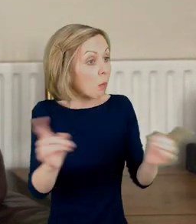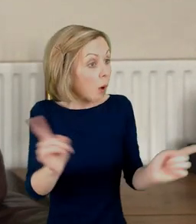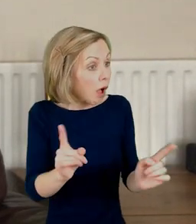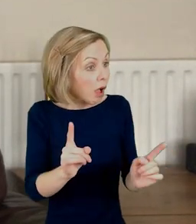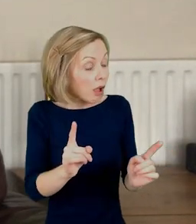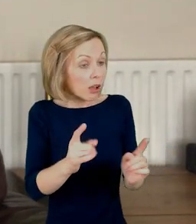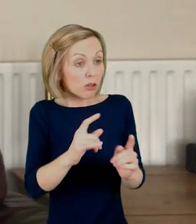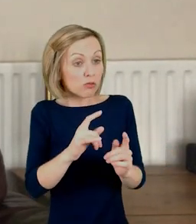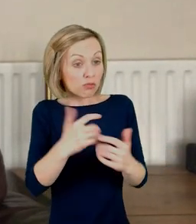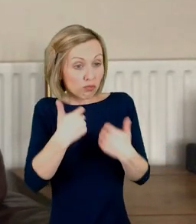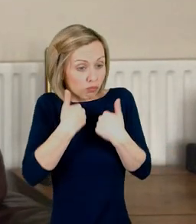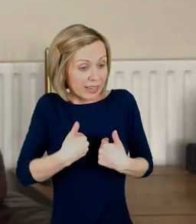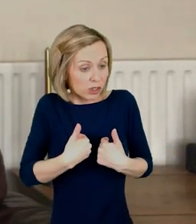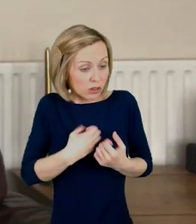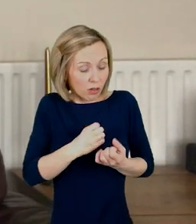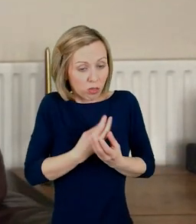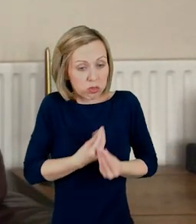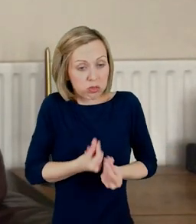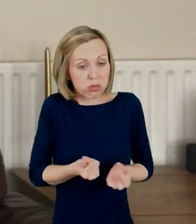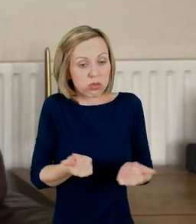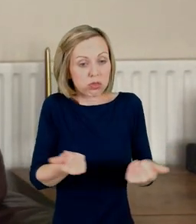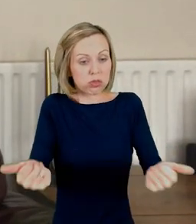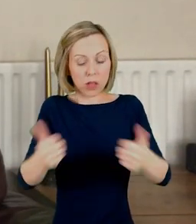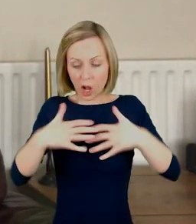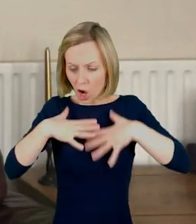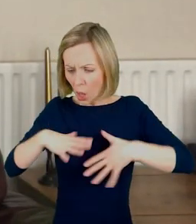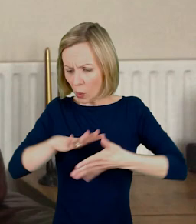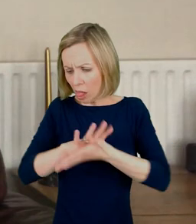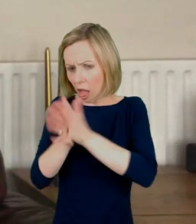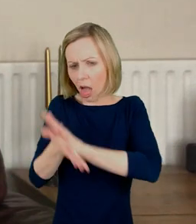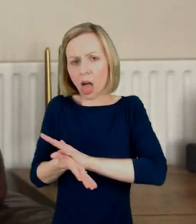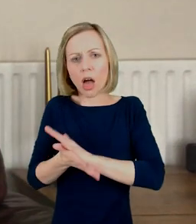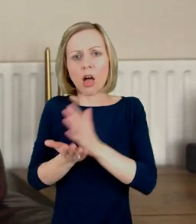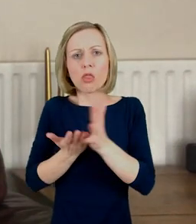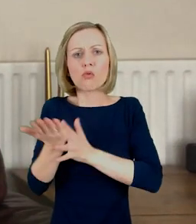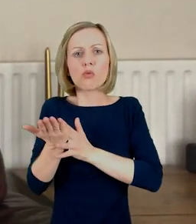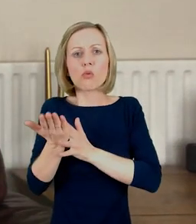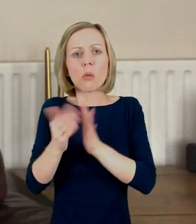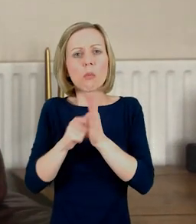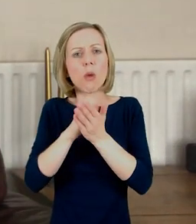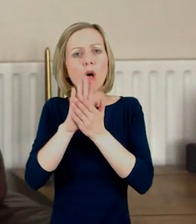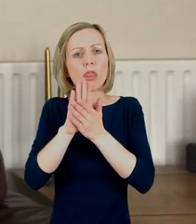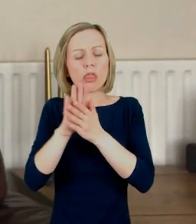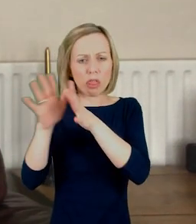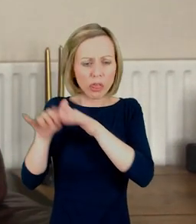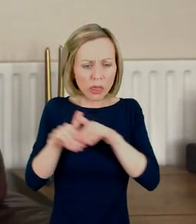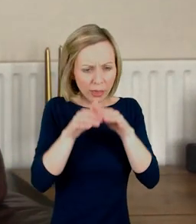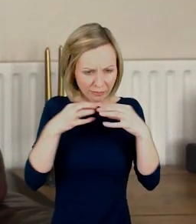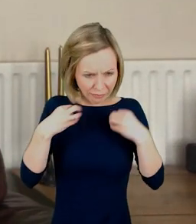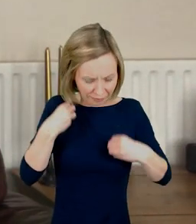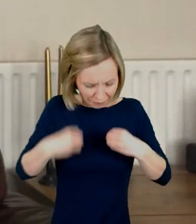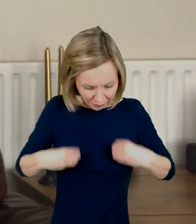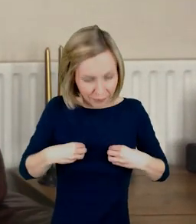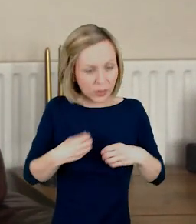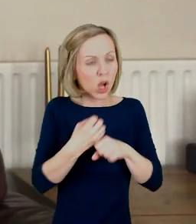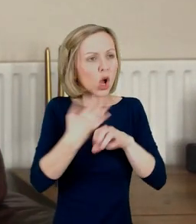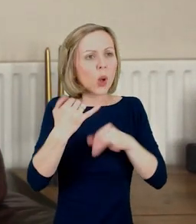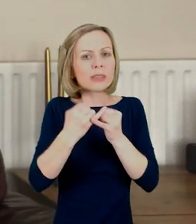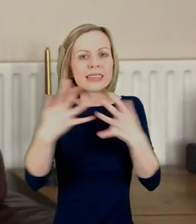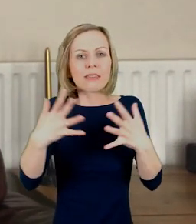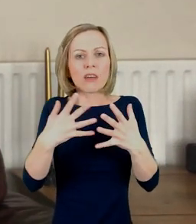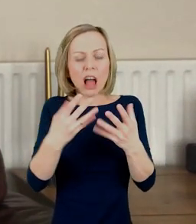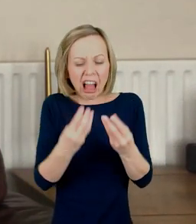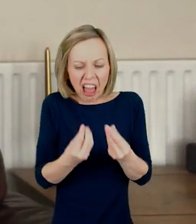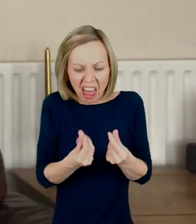your clothes are moth-eaten. Your gold and silver have rusted, and their rust will be evidence against